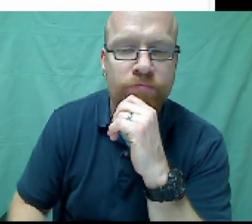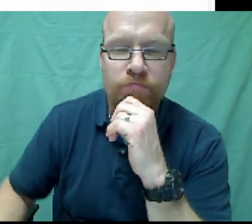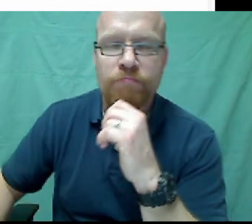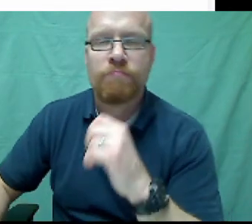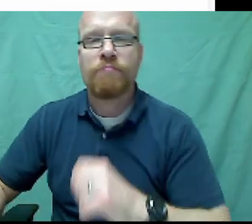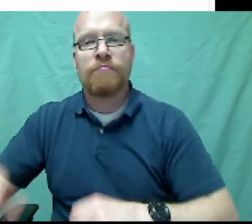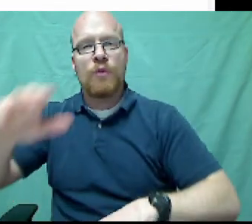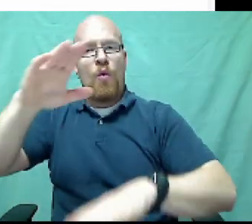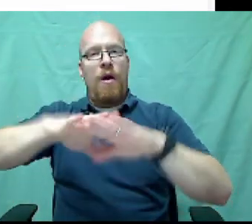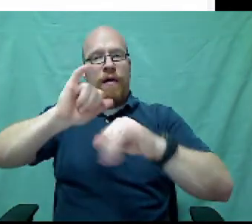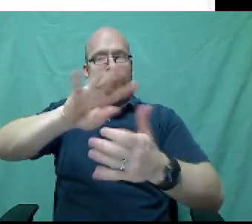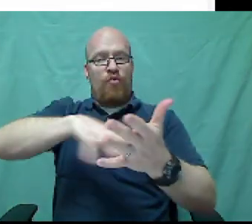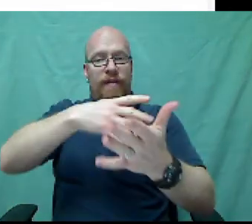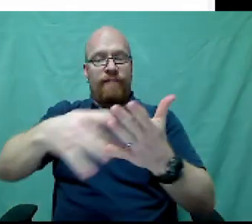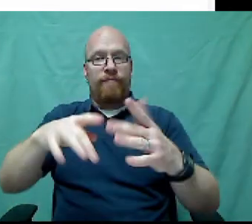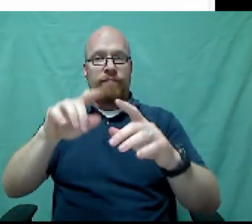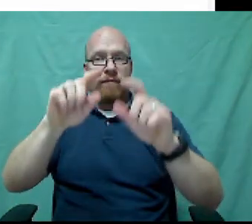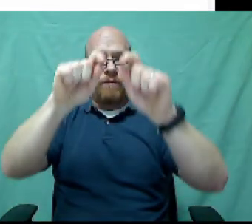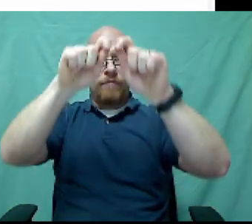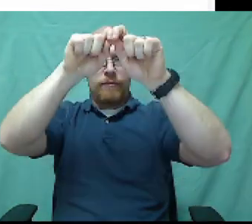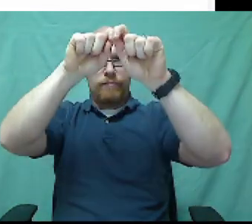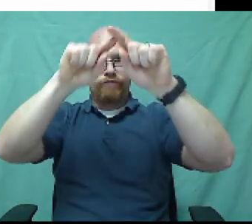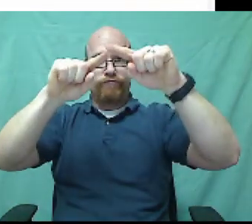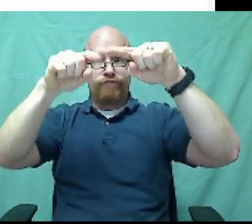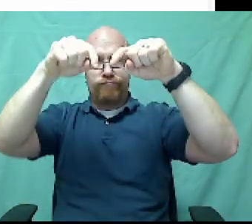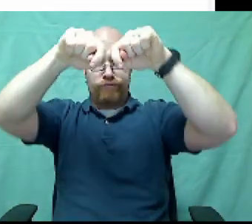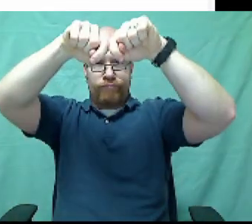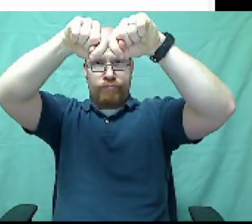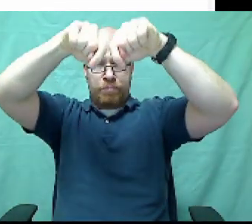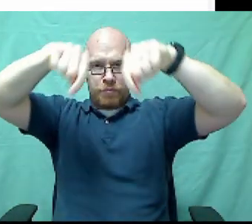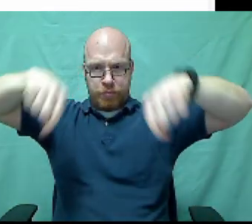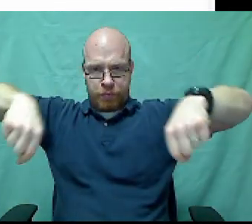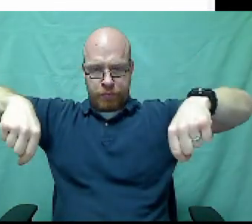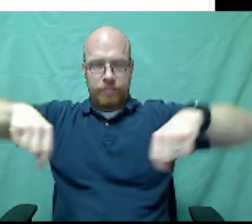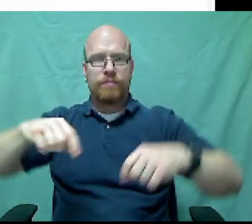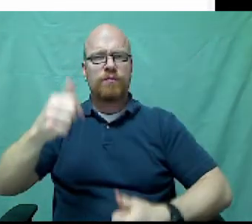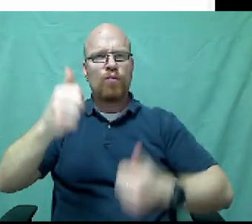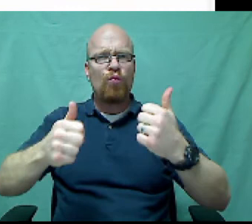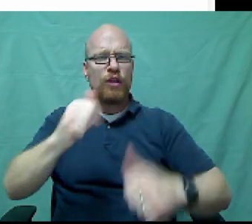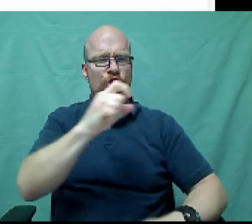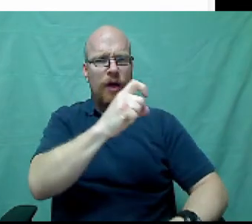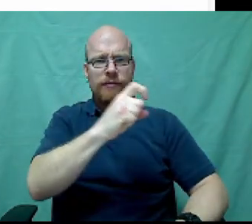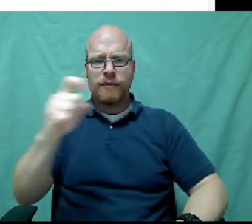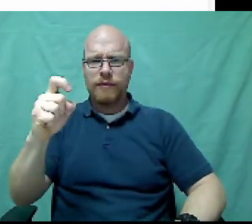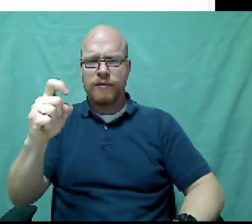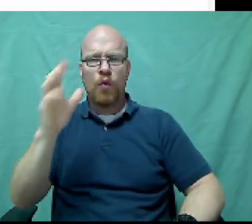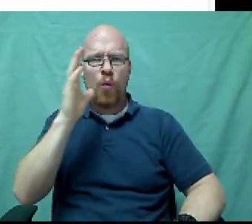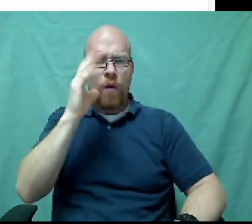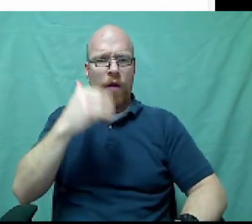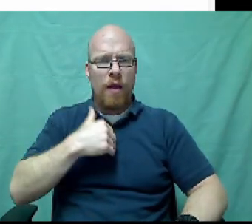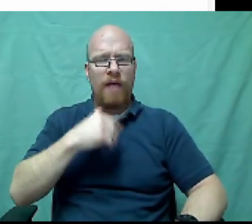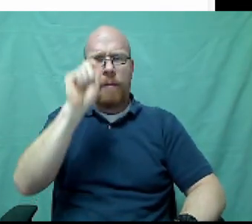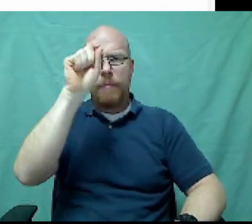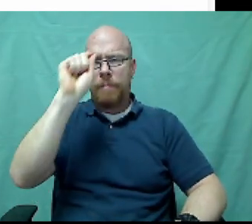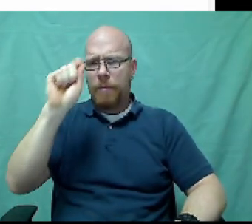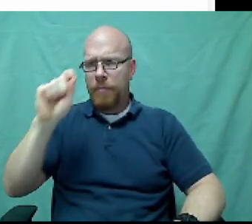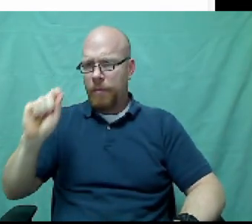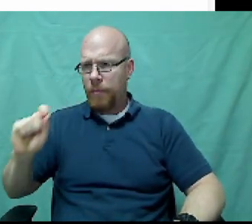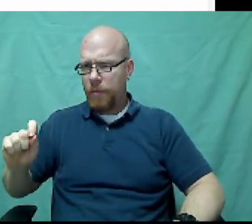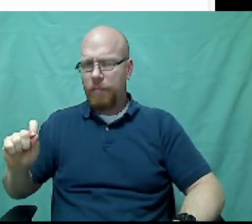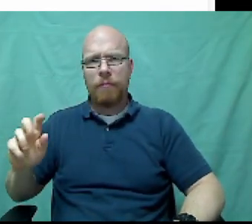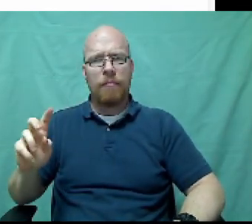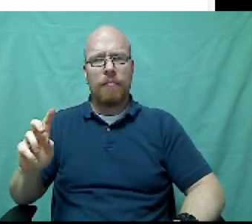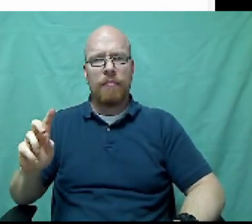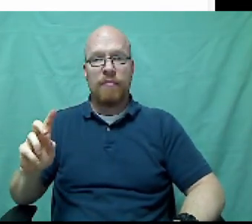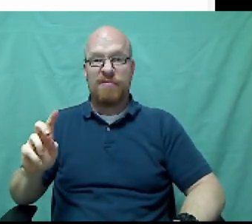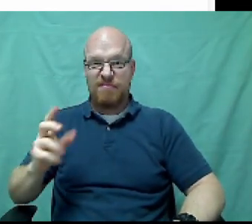Now, on this graph, as it goes down, now we need to think what x values will be plotted